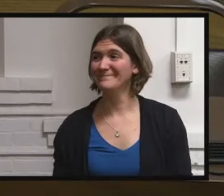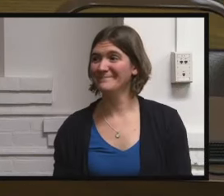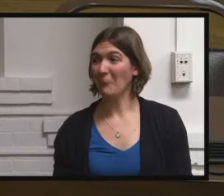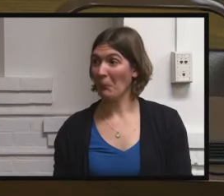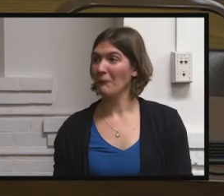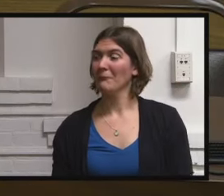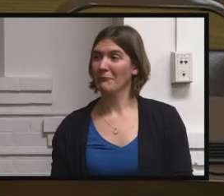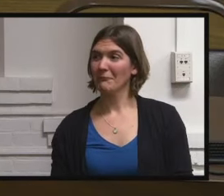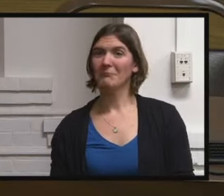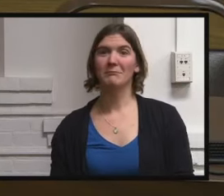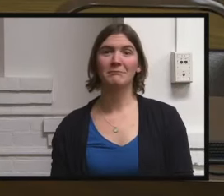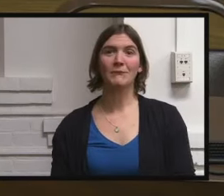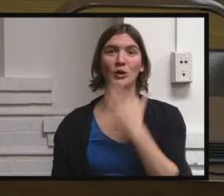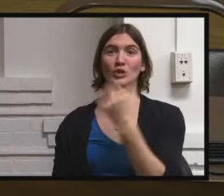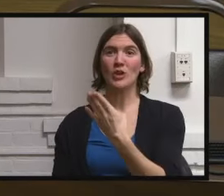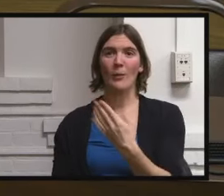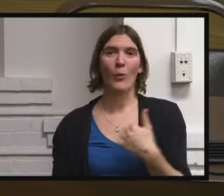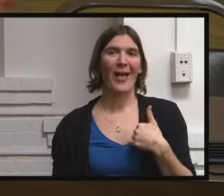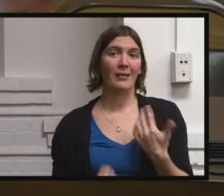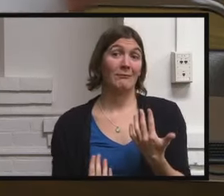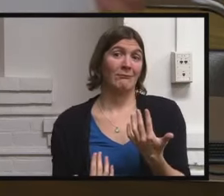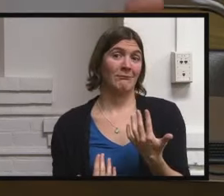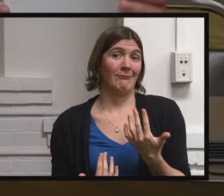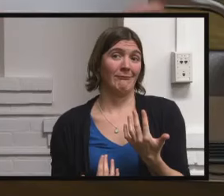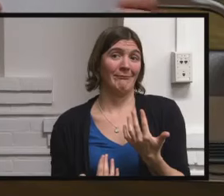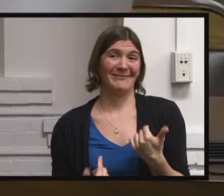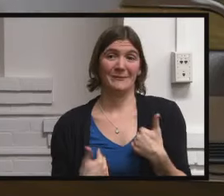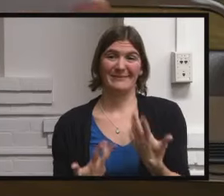Good work. Well,